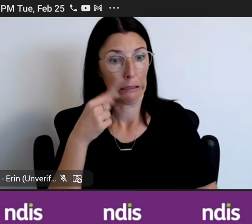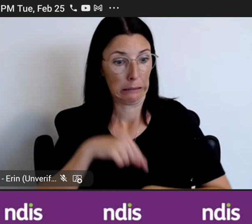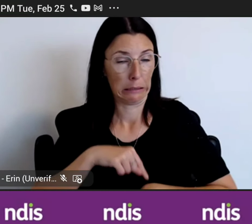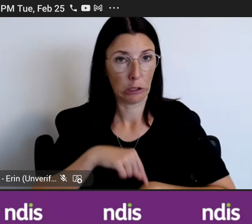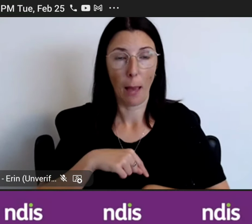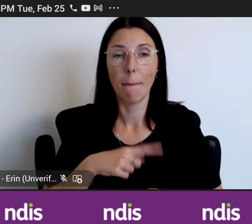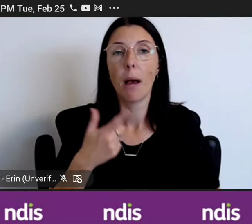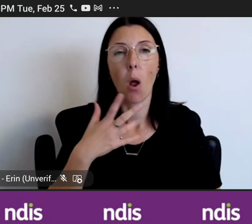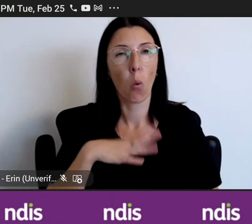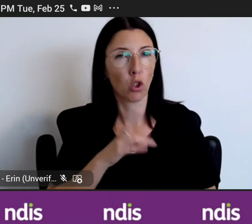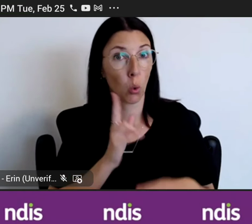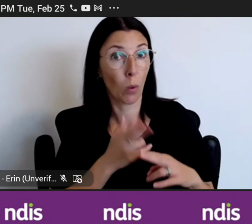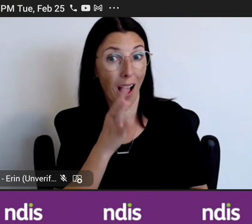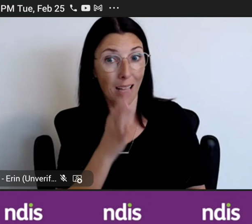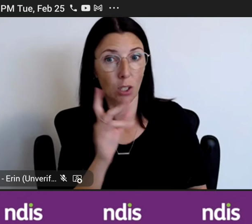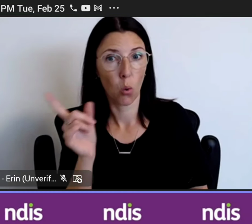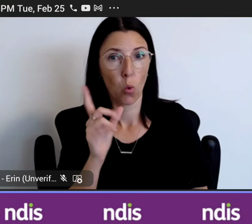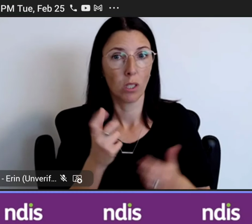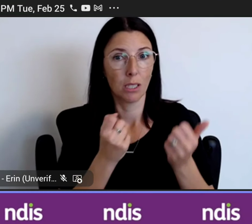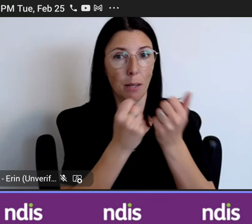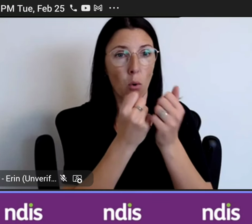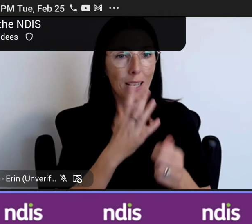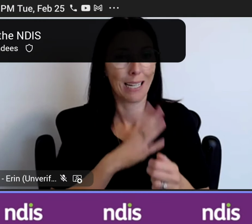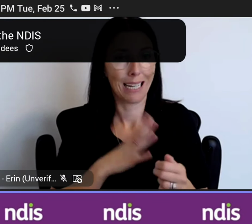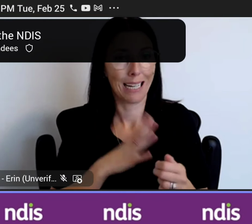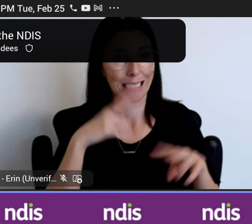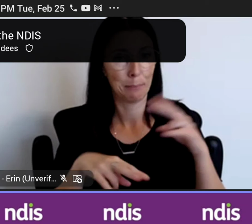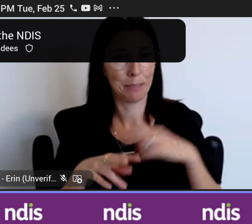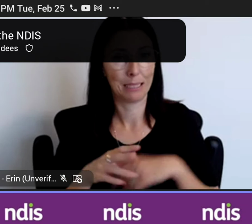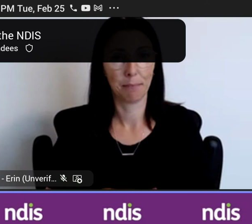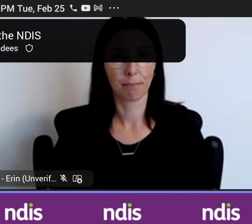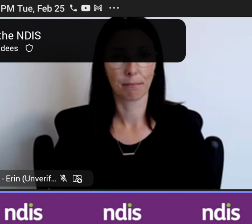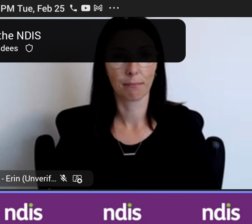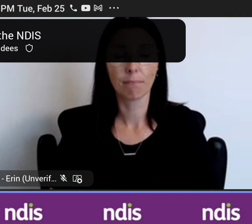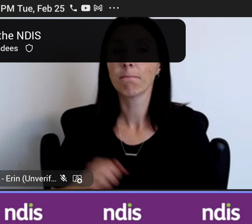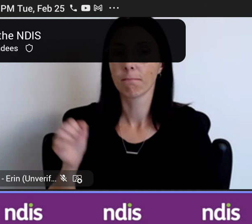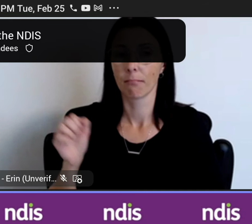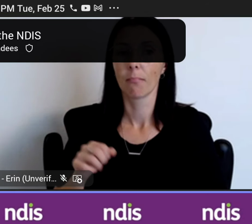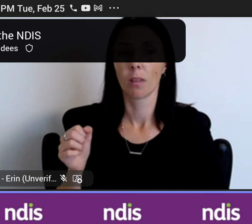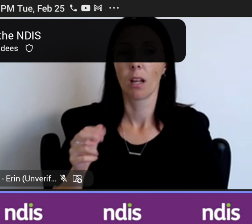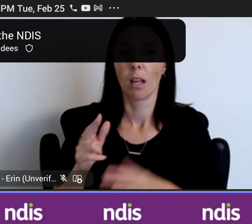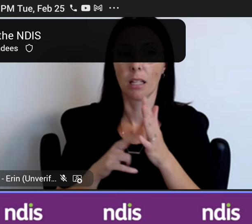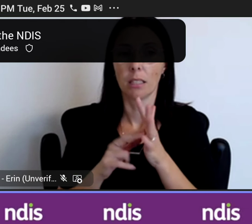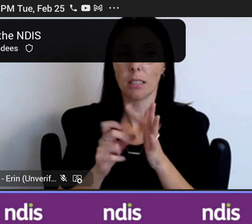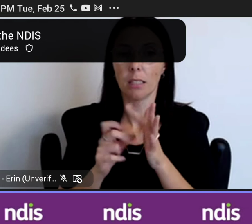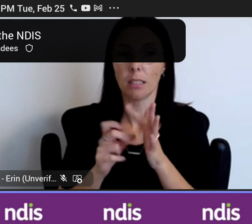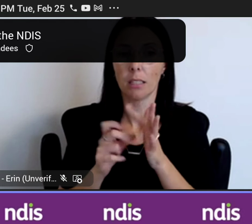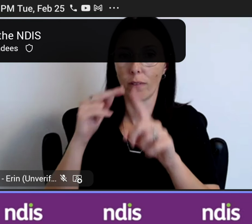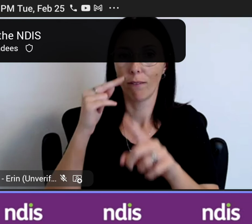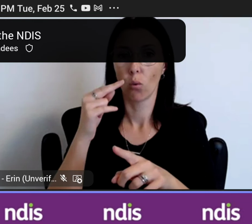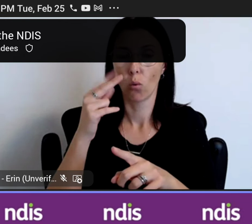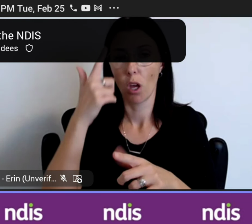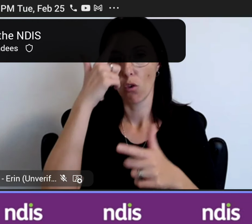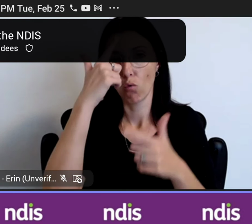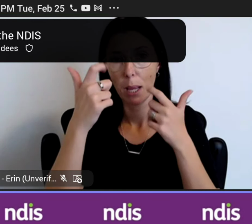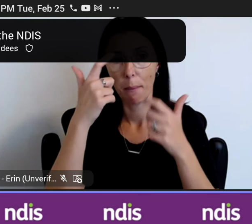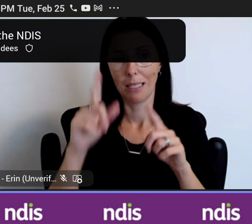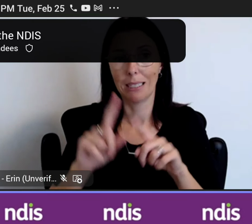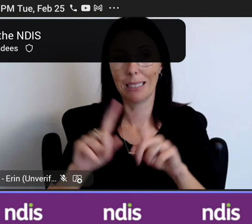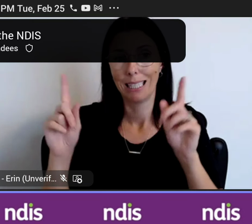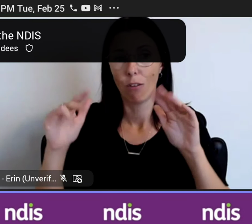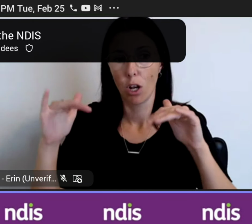what is a support needs assessment? Sure. So the NDIS review recommended a different approach to